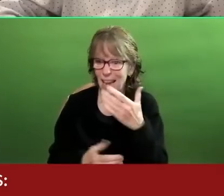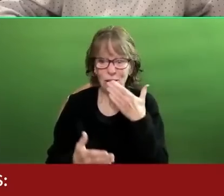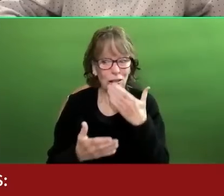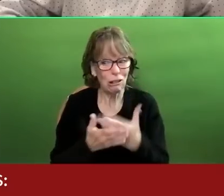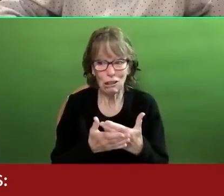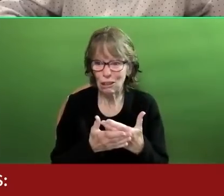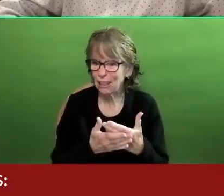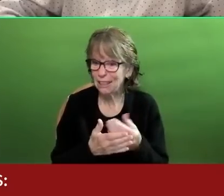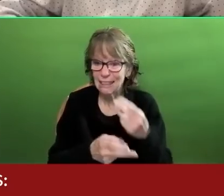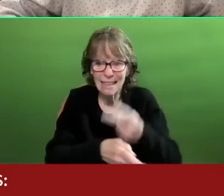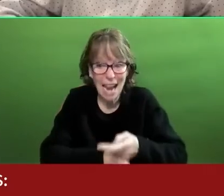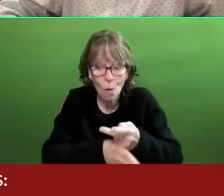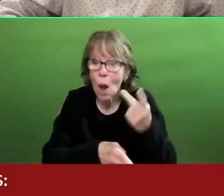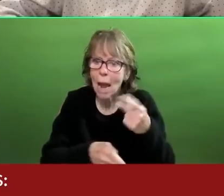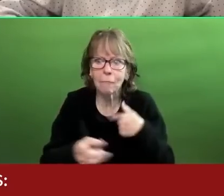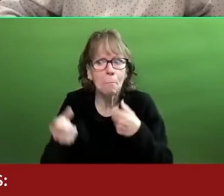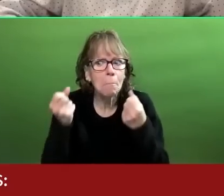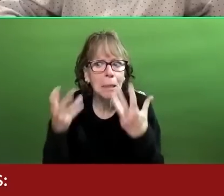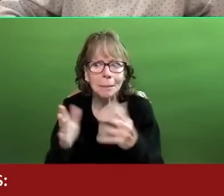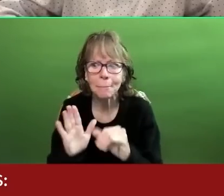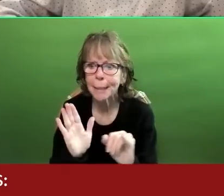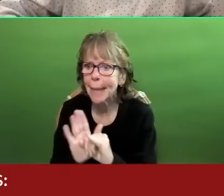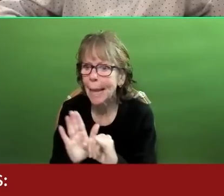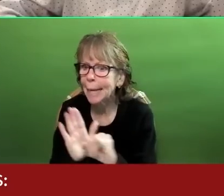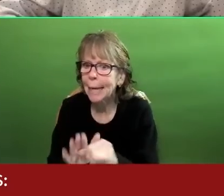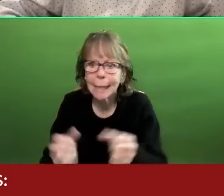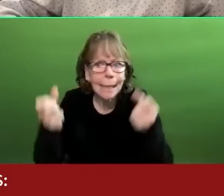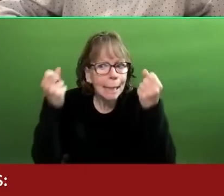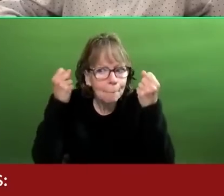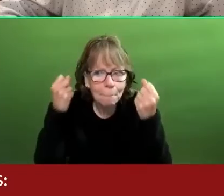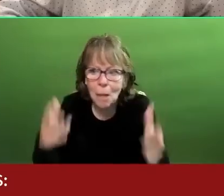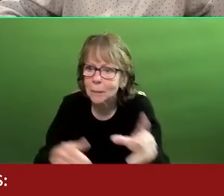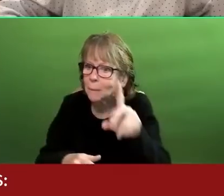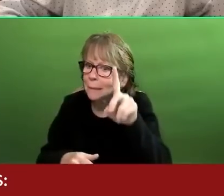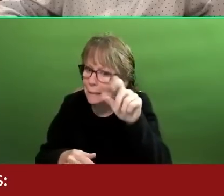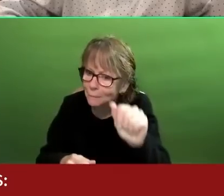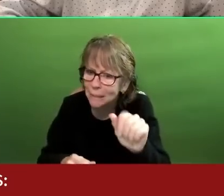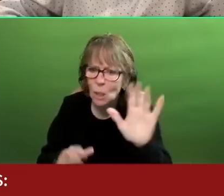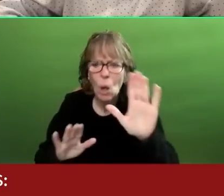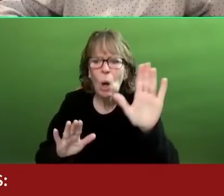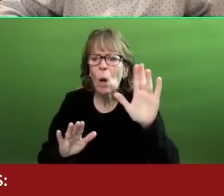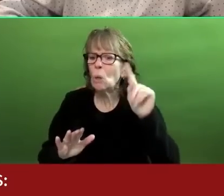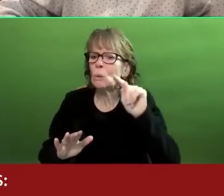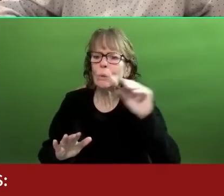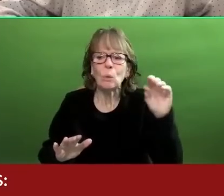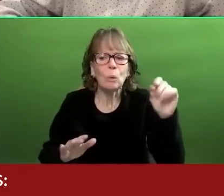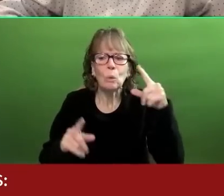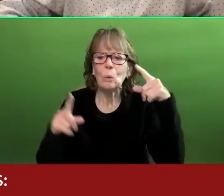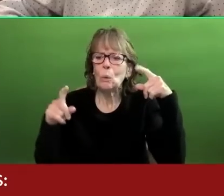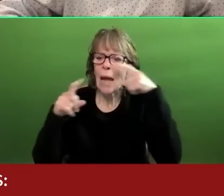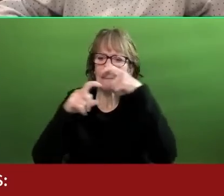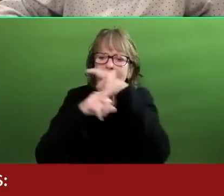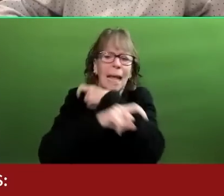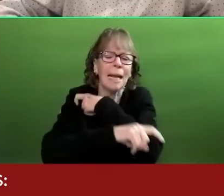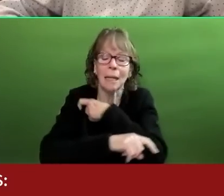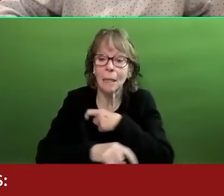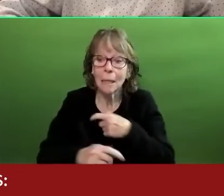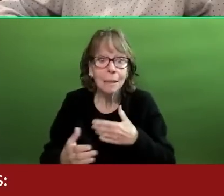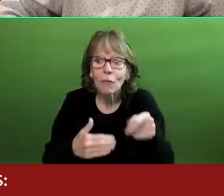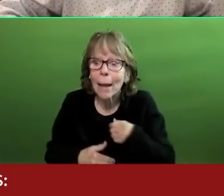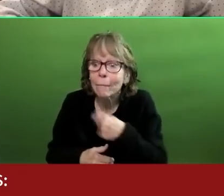multiple identities and disabilities. Most of the time, they feel like my case is too complicated and they want to immediately admit me. It doesn't matter if I show up with a